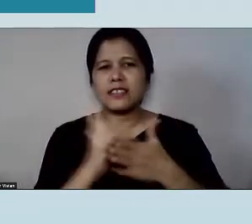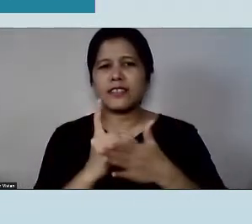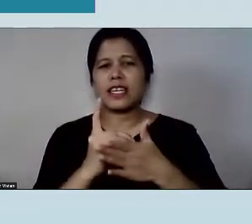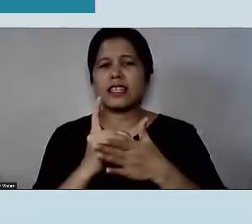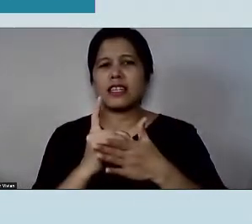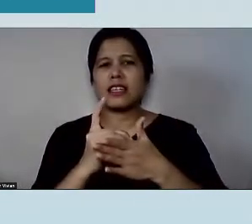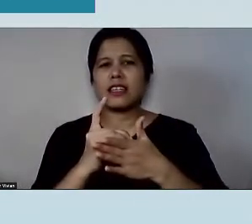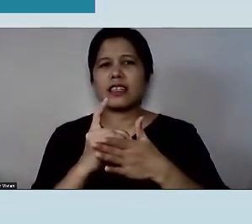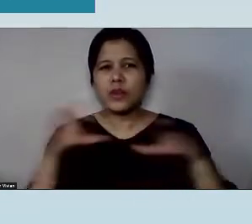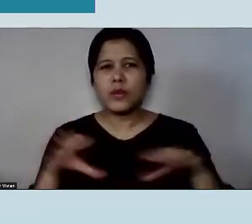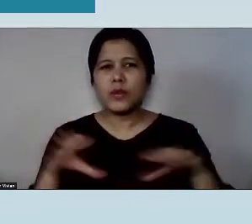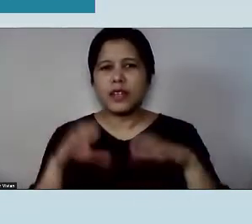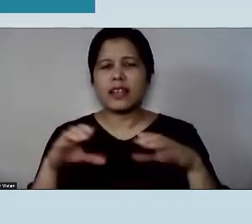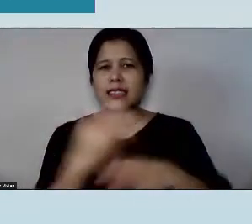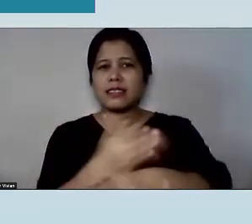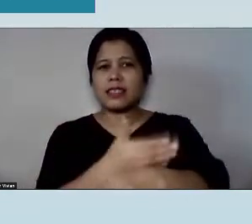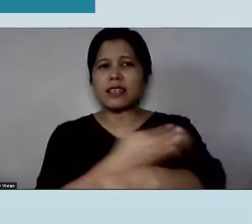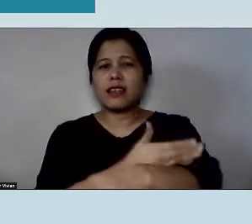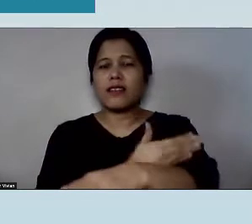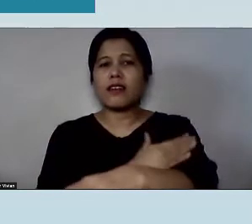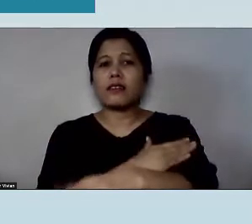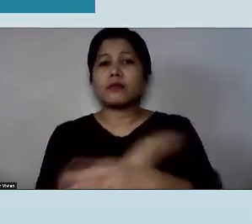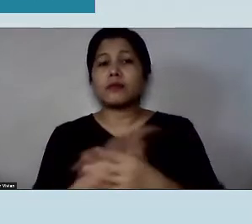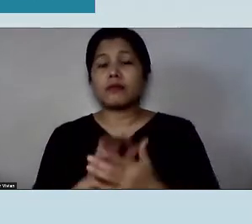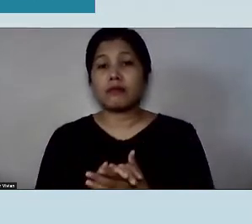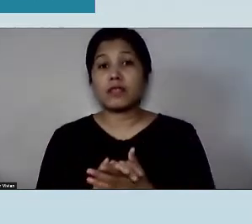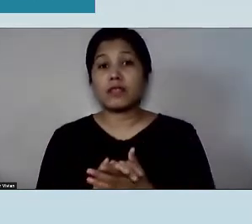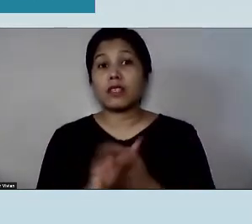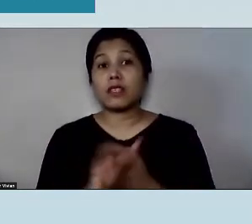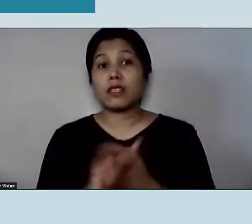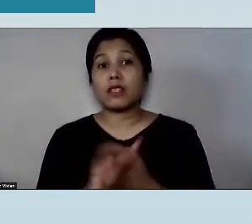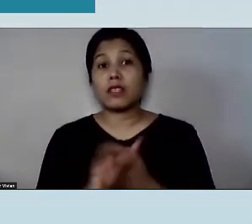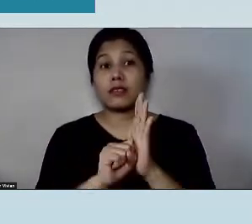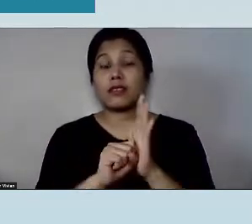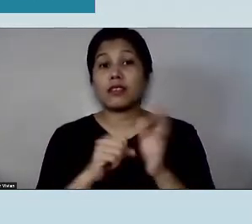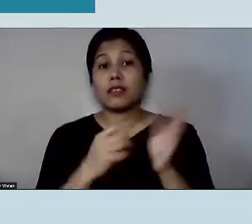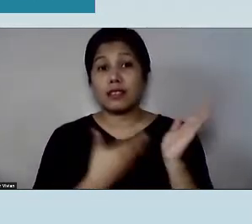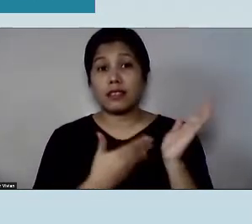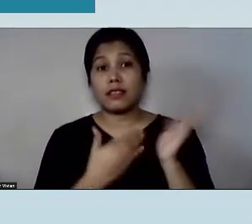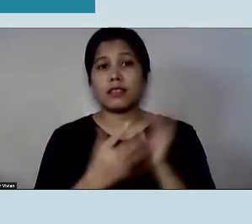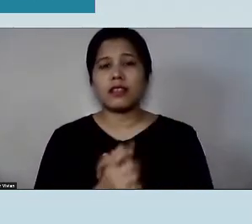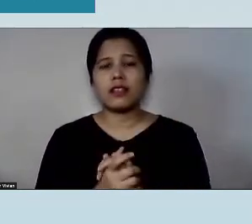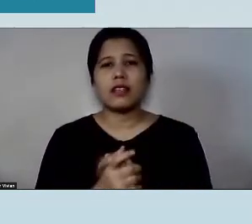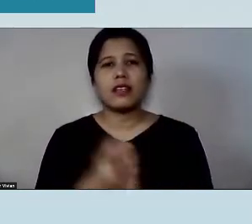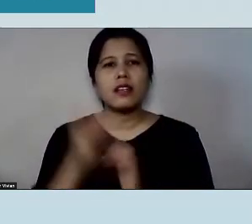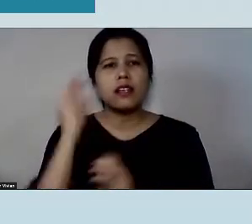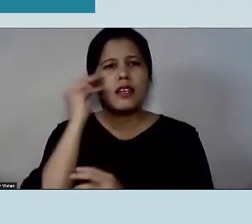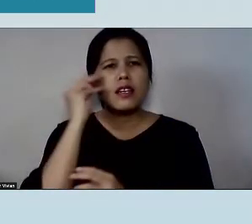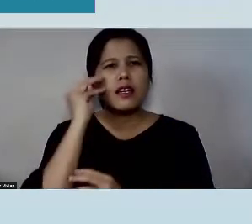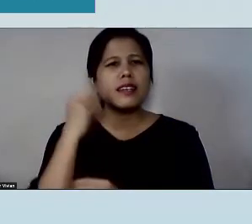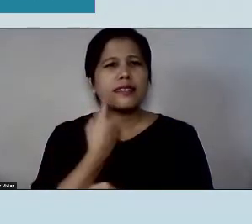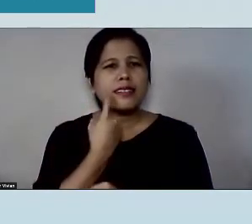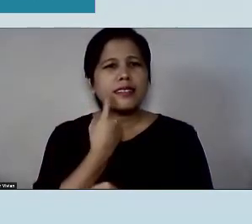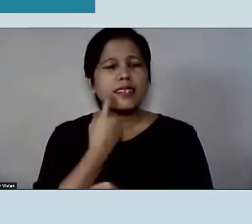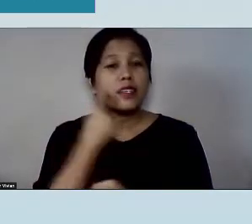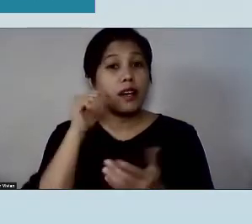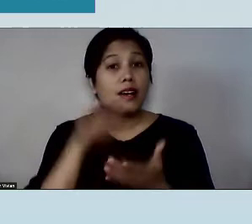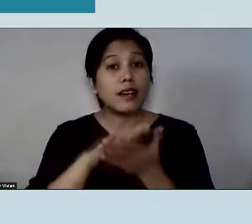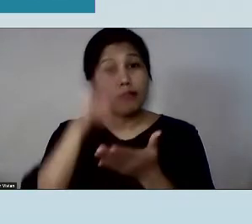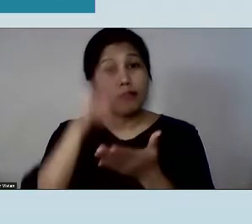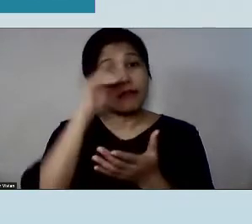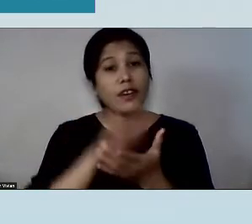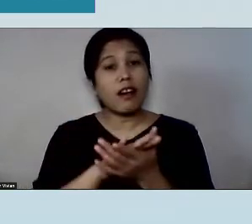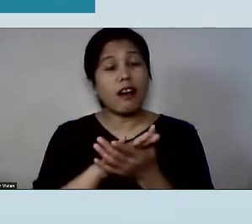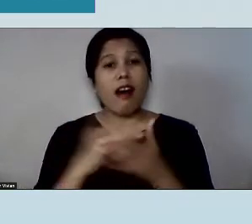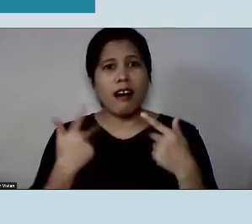or development as characterized by these two. Mr. and Mrs. Pei mentioned about their children